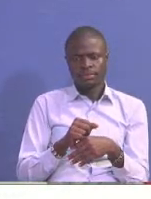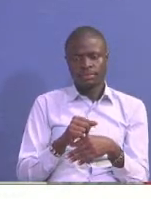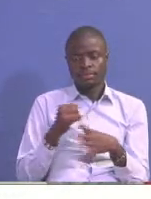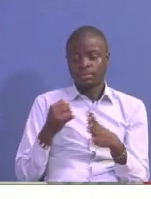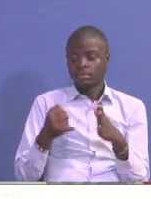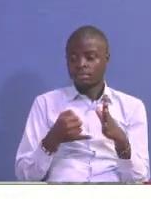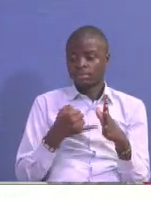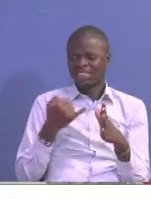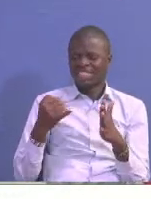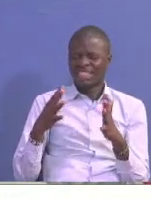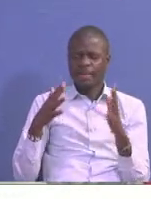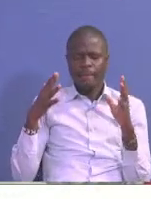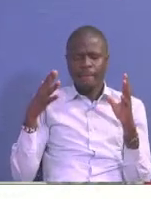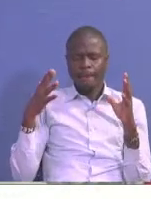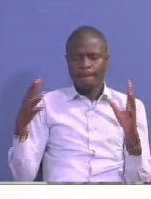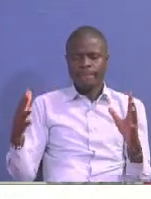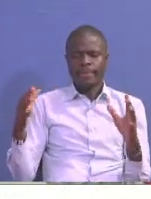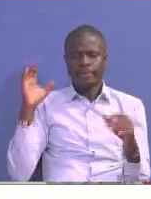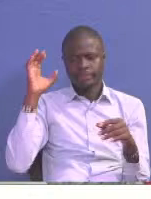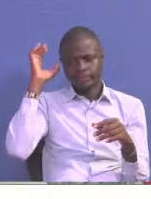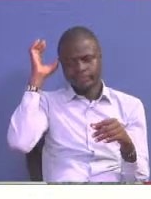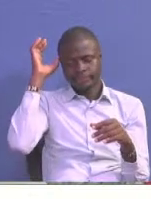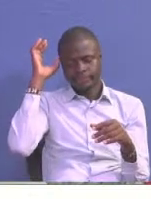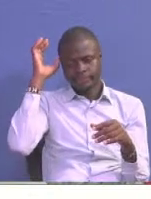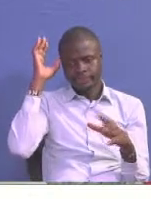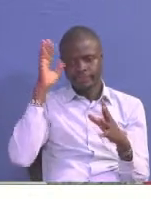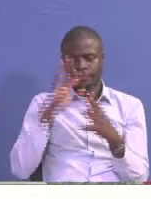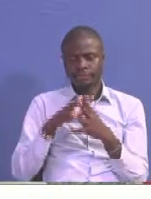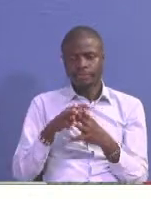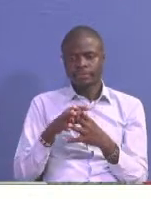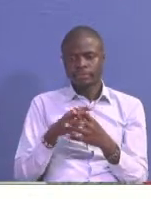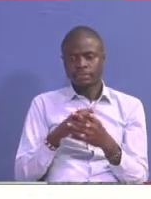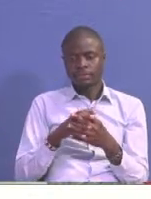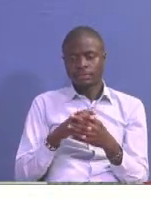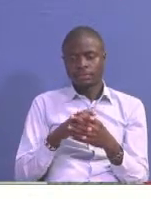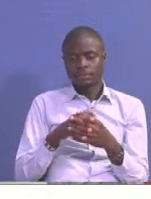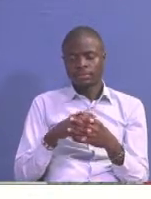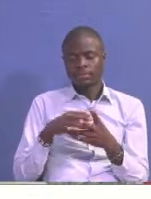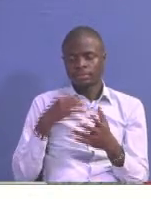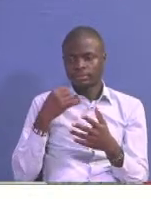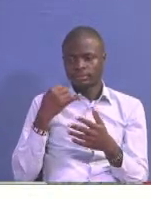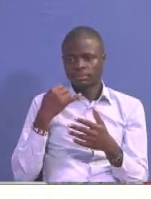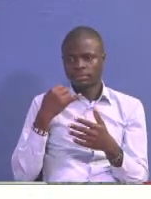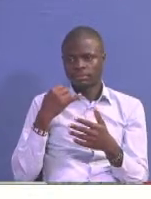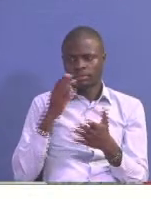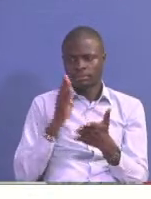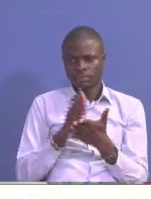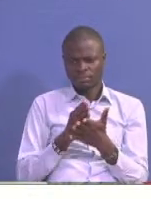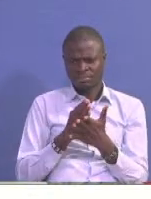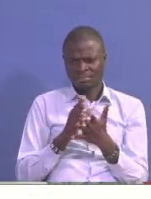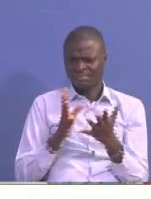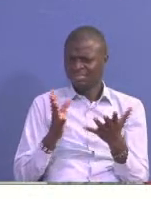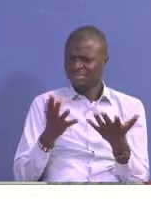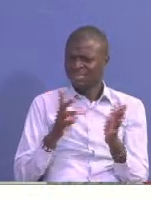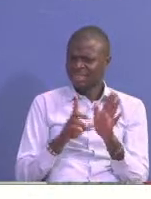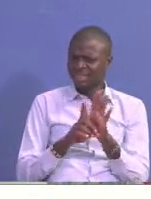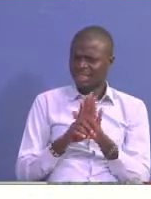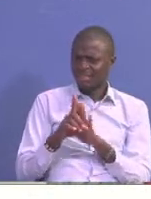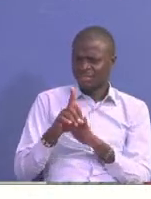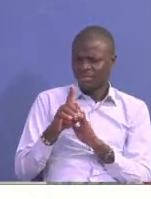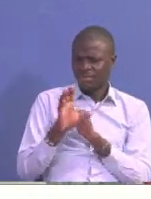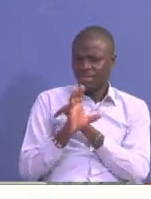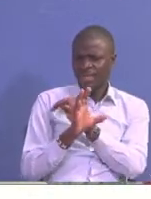industry is a very broad concept. It's really, how is the development of the